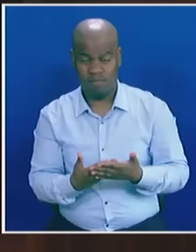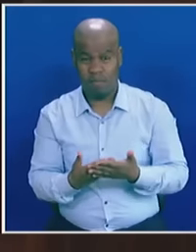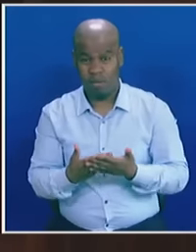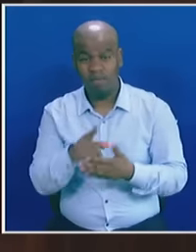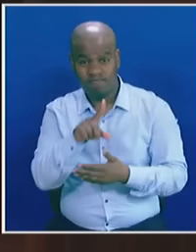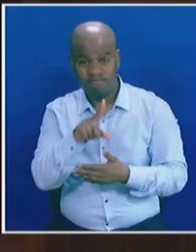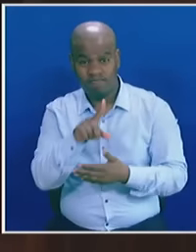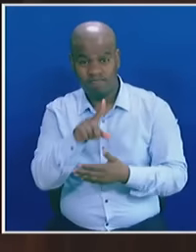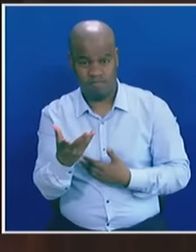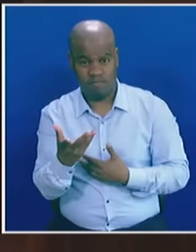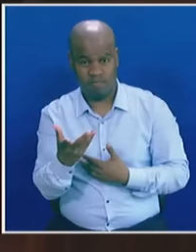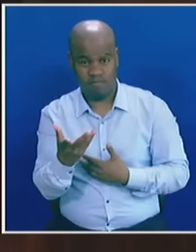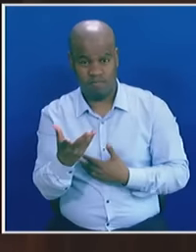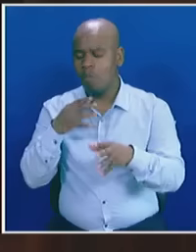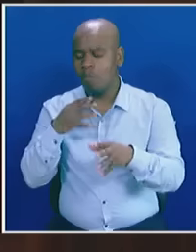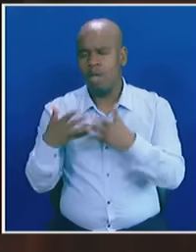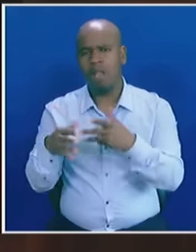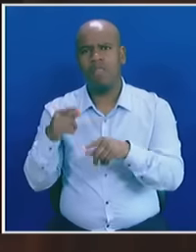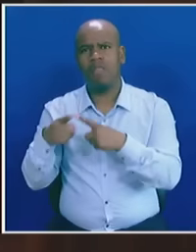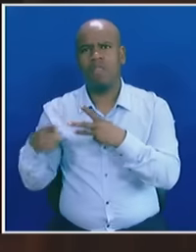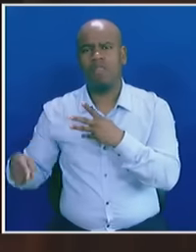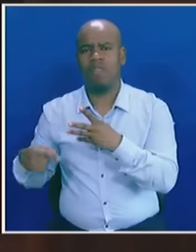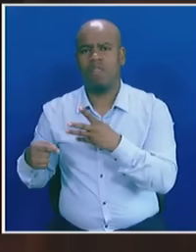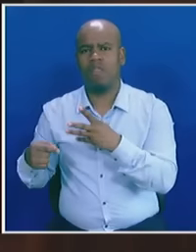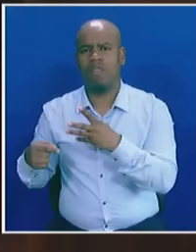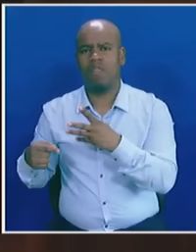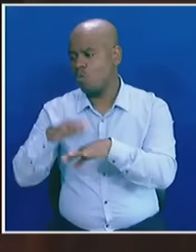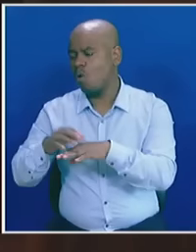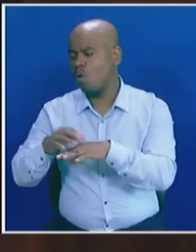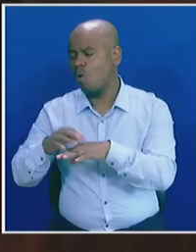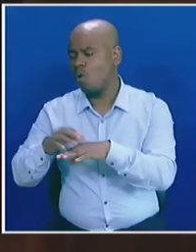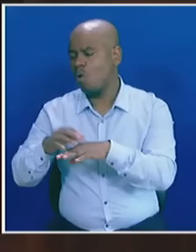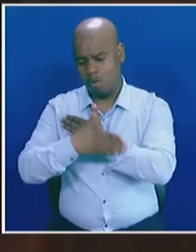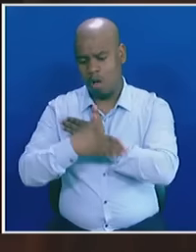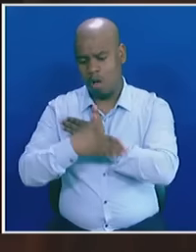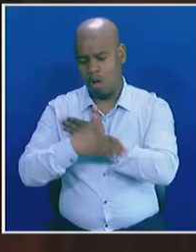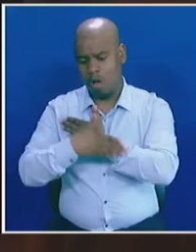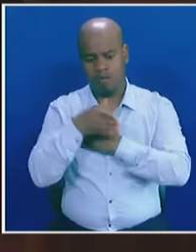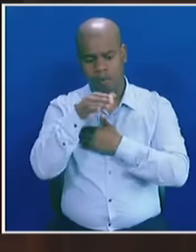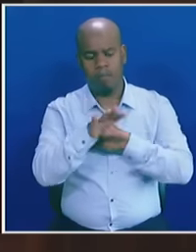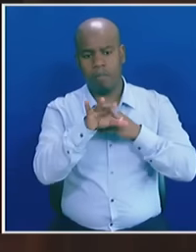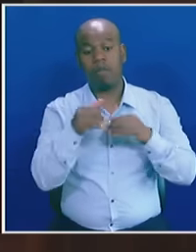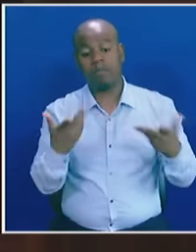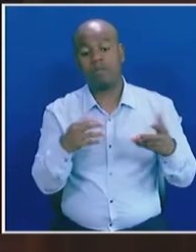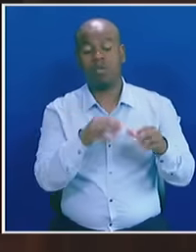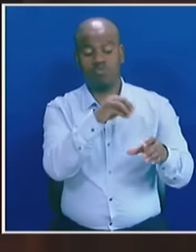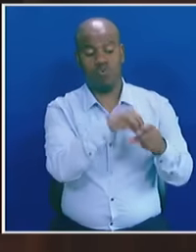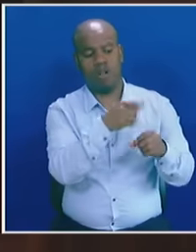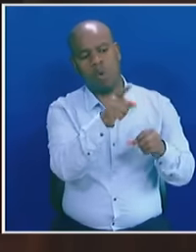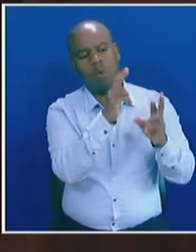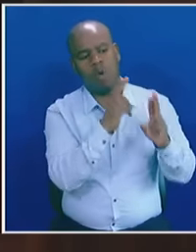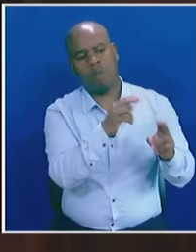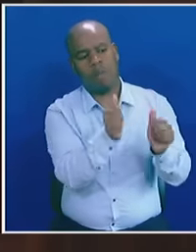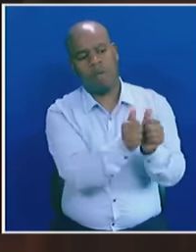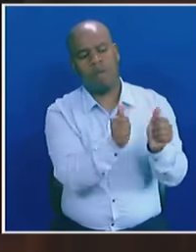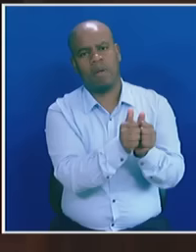front? Despite objections by some in our country, including the honorable member, there is